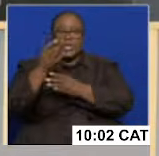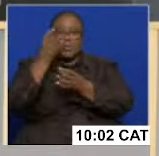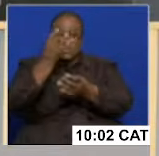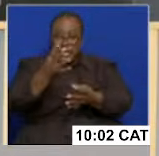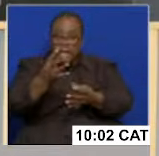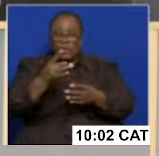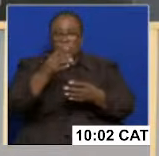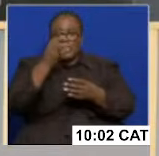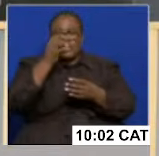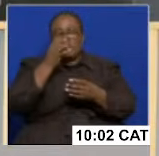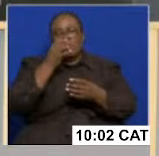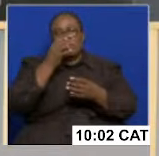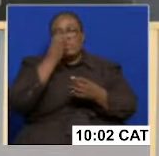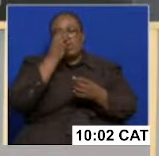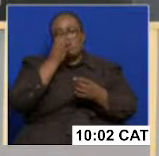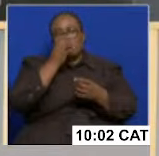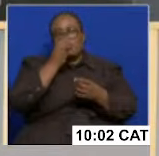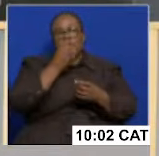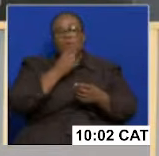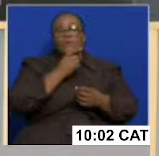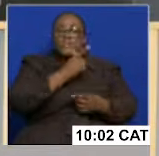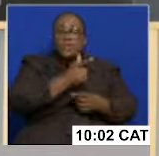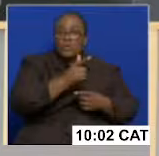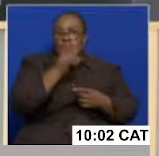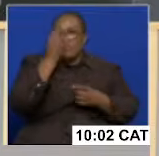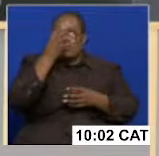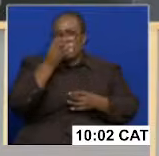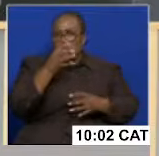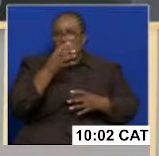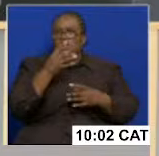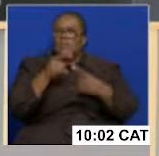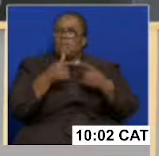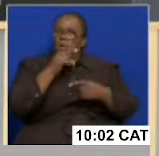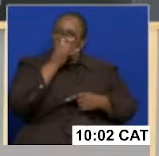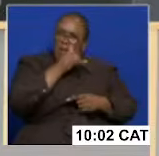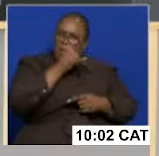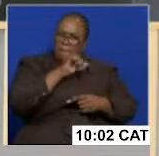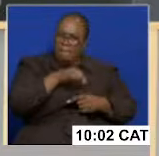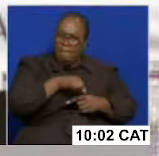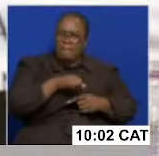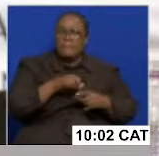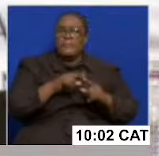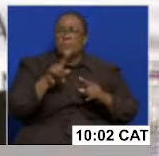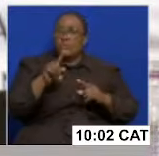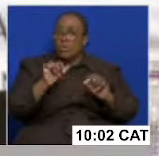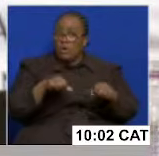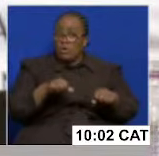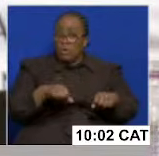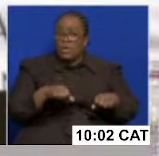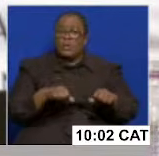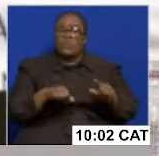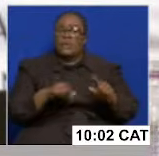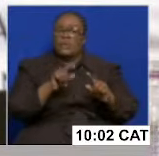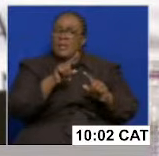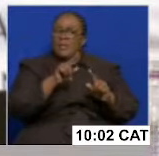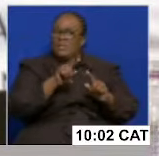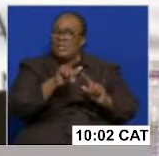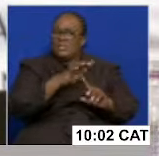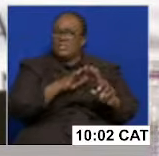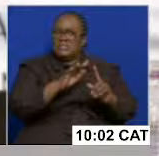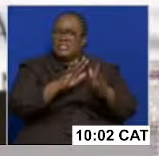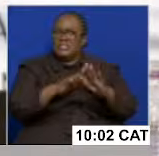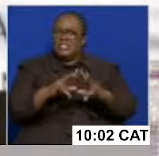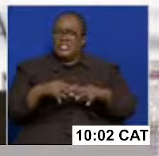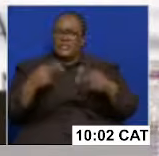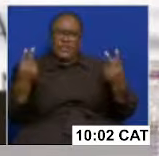correct? Yes. But would you agree that this scenario was different because he was giving you